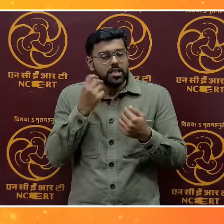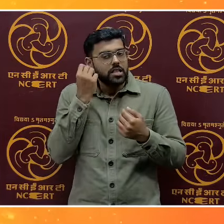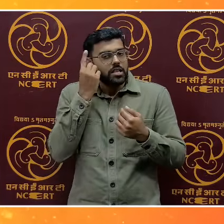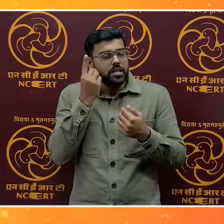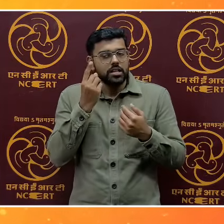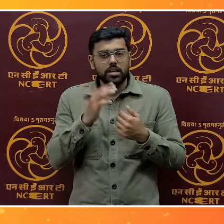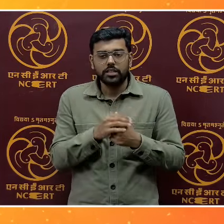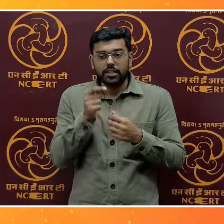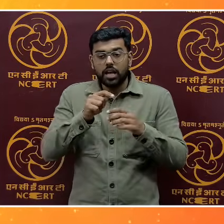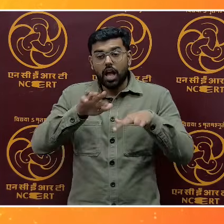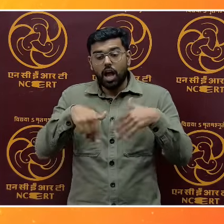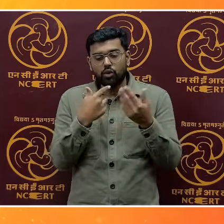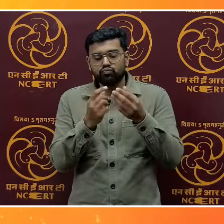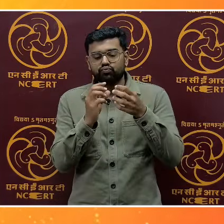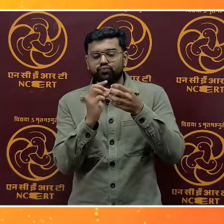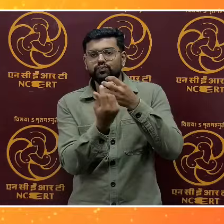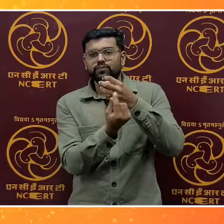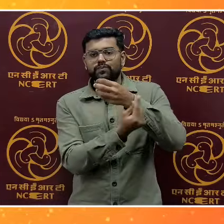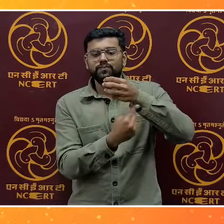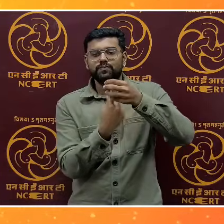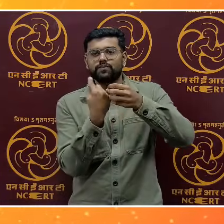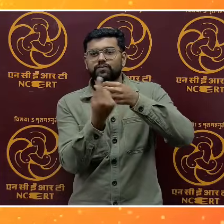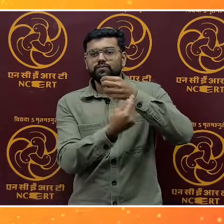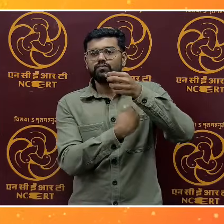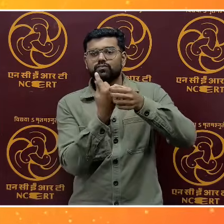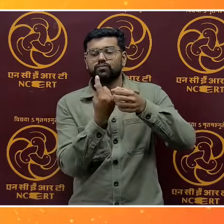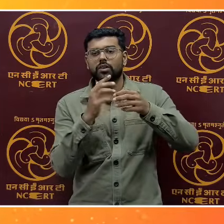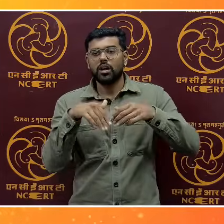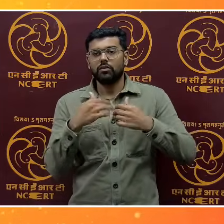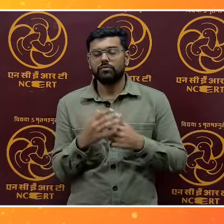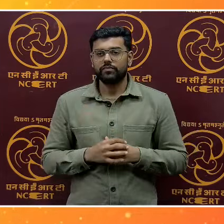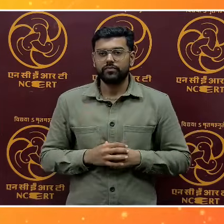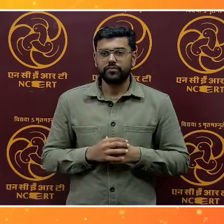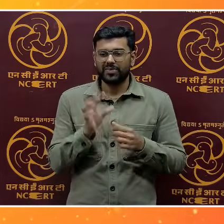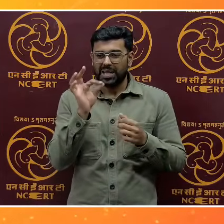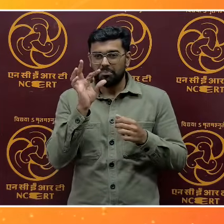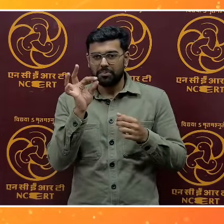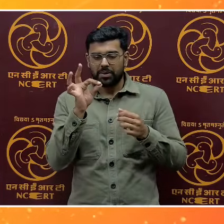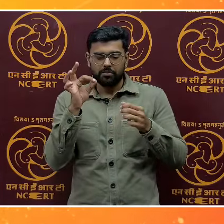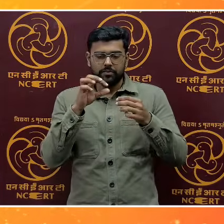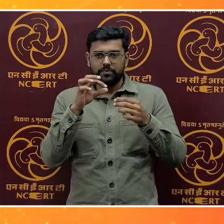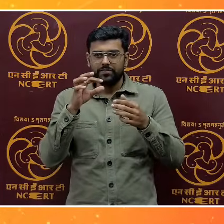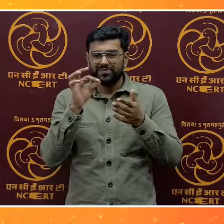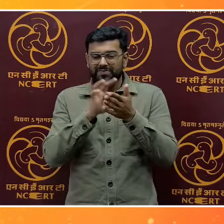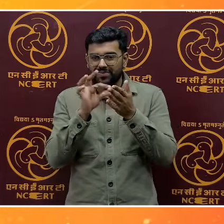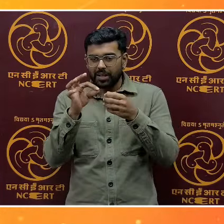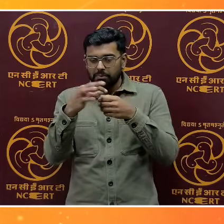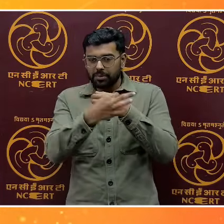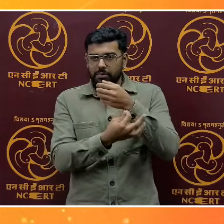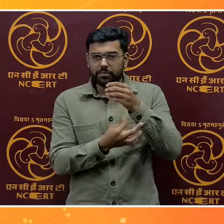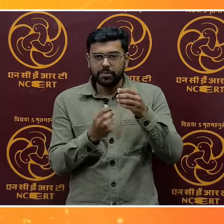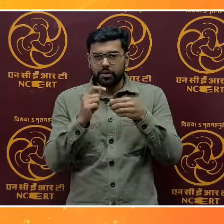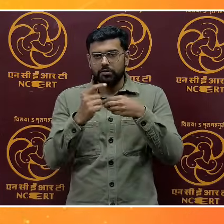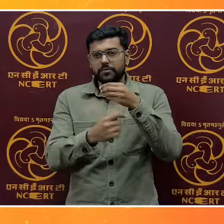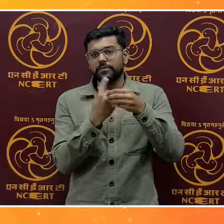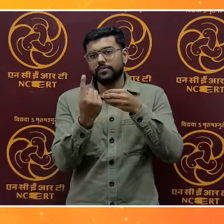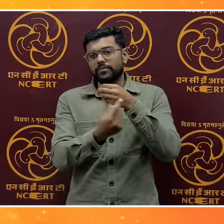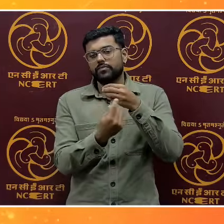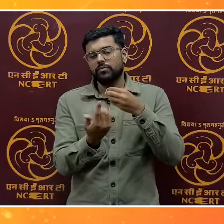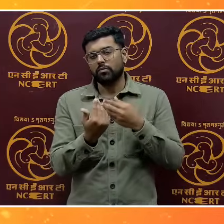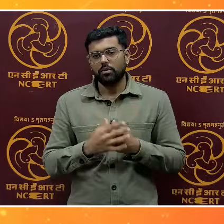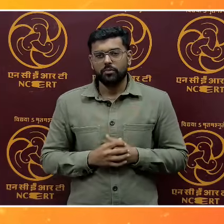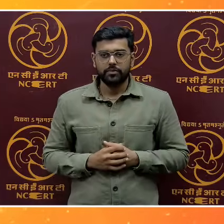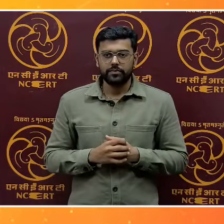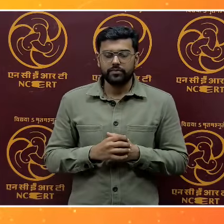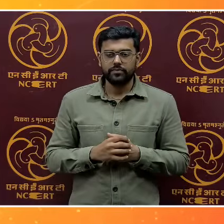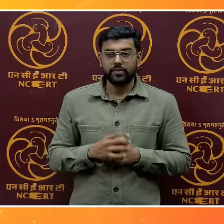is fixed on this ball with the help of, you know, some glue you can use, Fevicol or something to fix this. Okay.